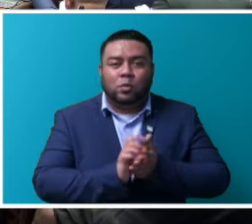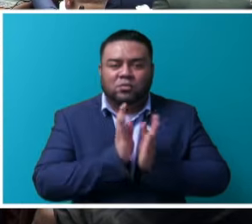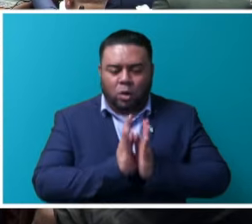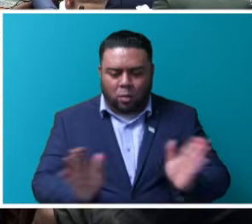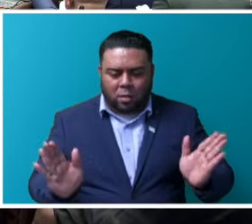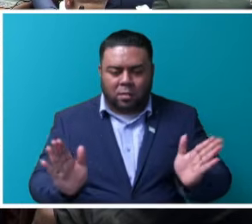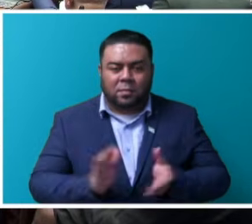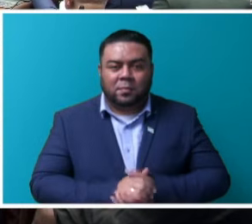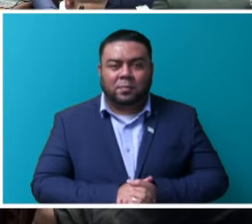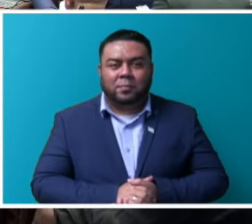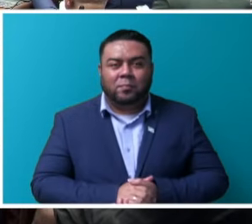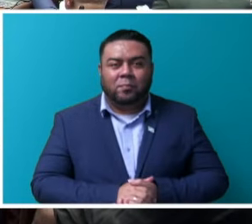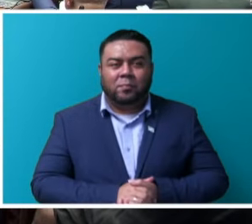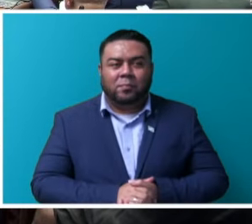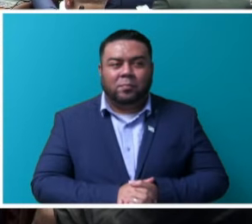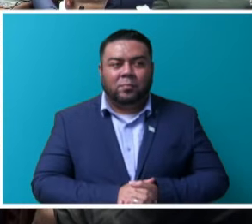Secretary General.